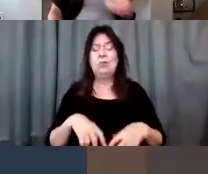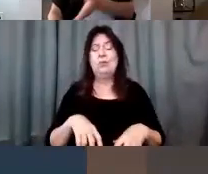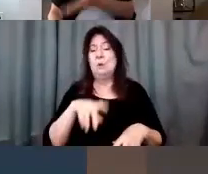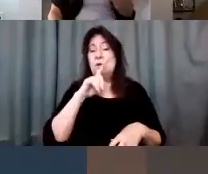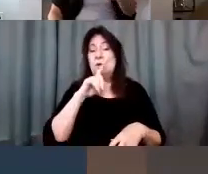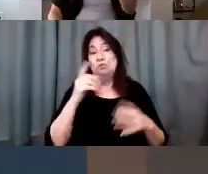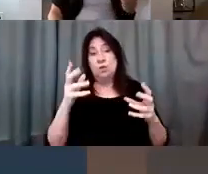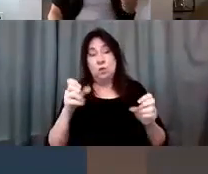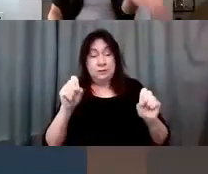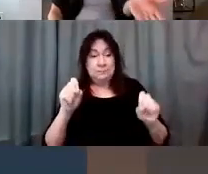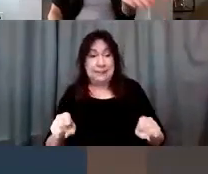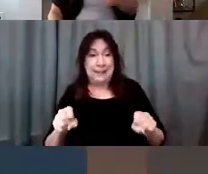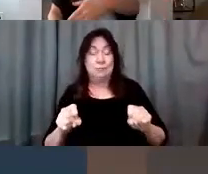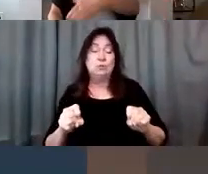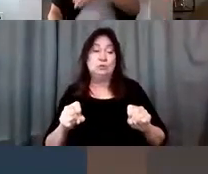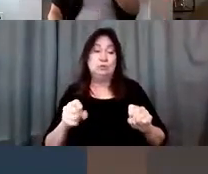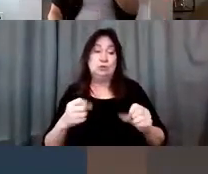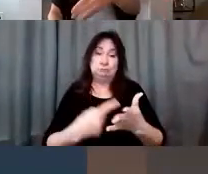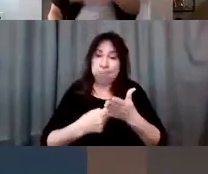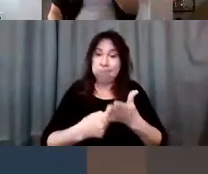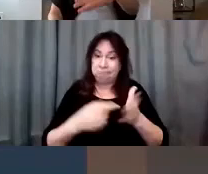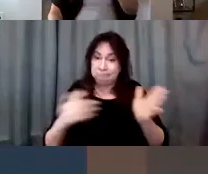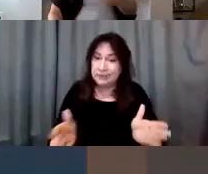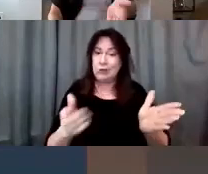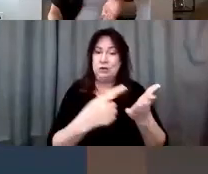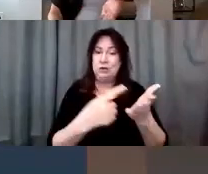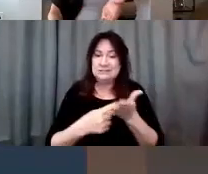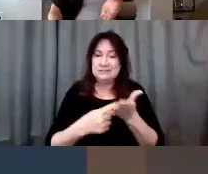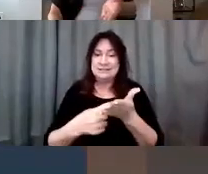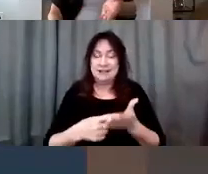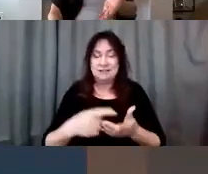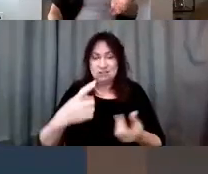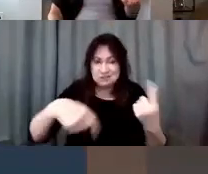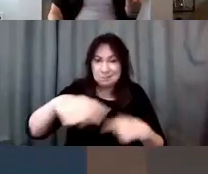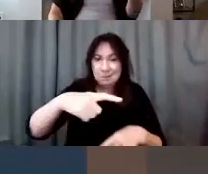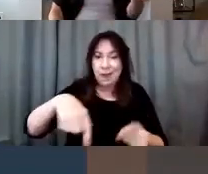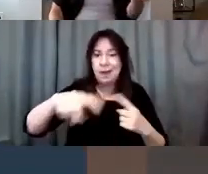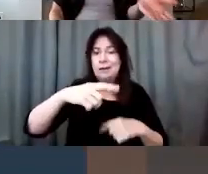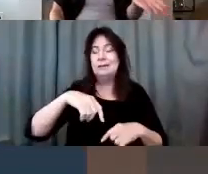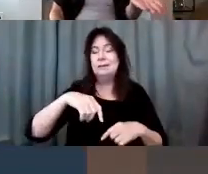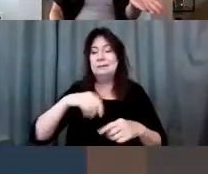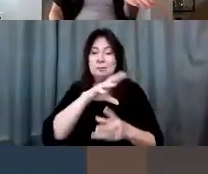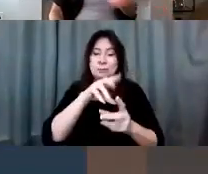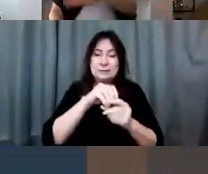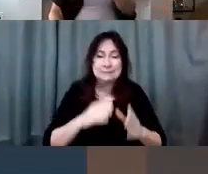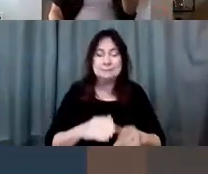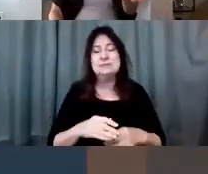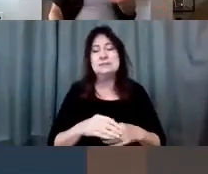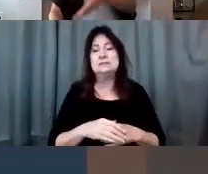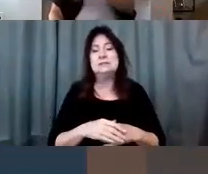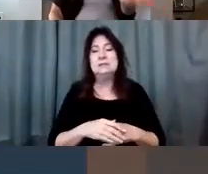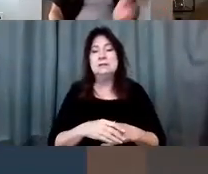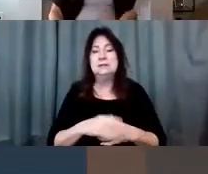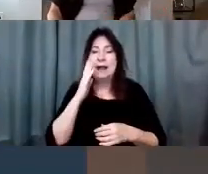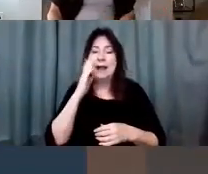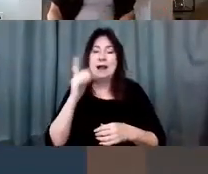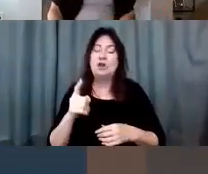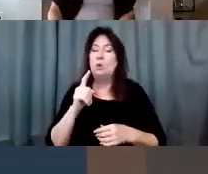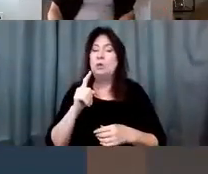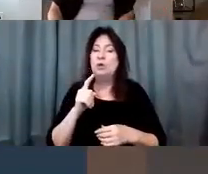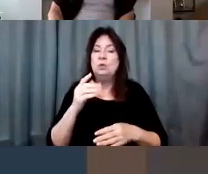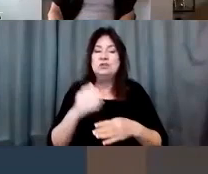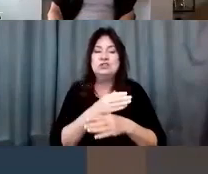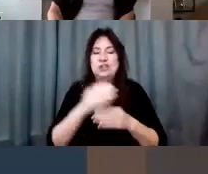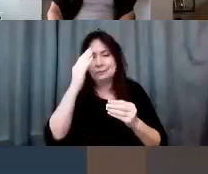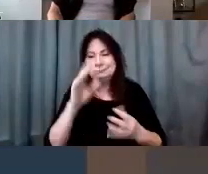to be able to generate some discussion between and among you. I know you've shared your abstracts. Many of you may have